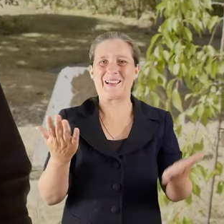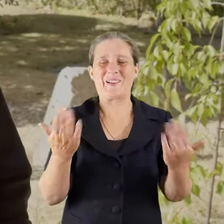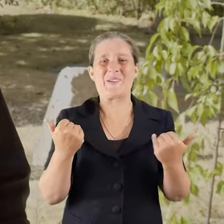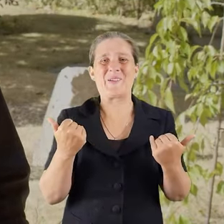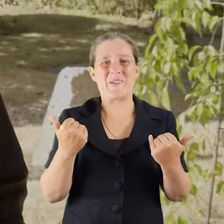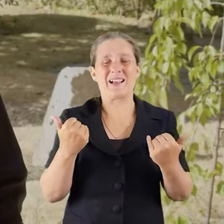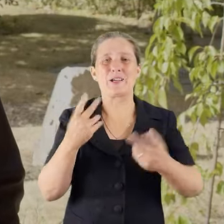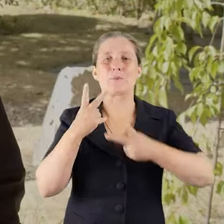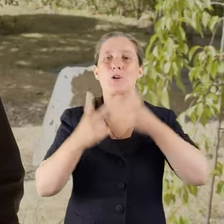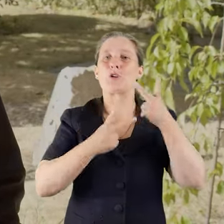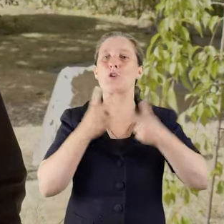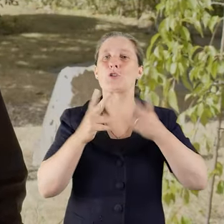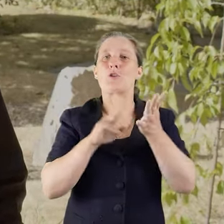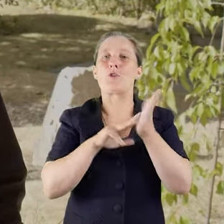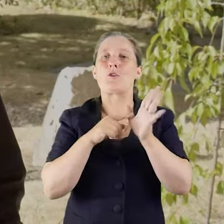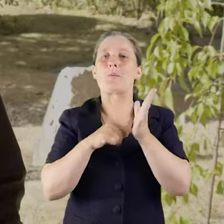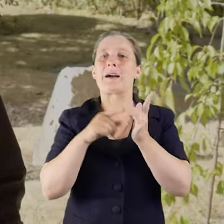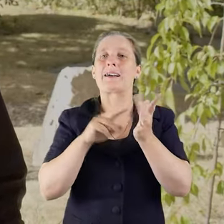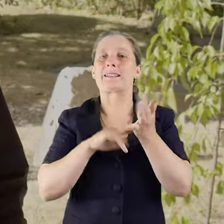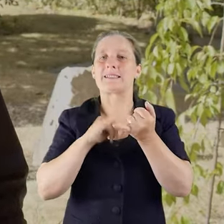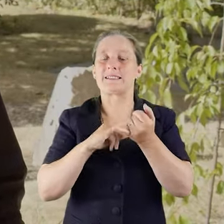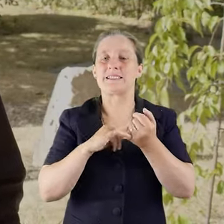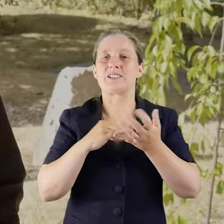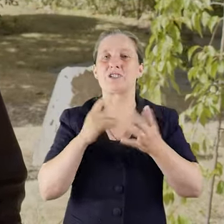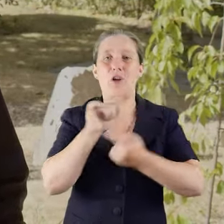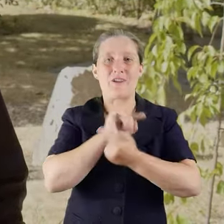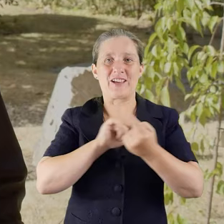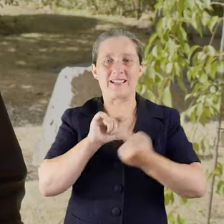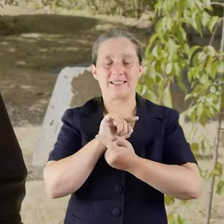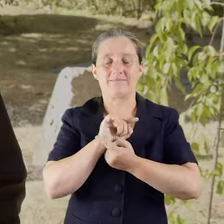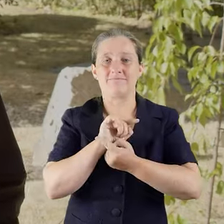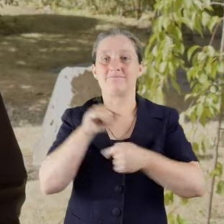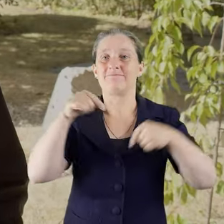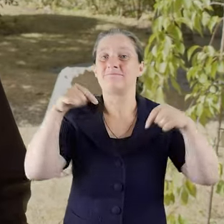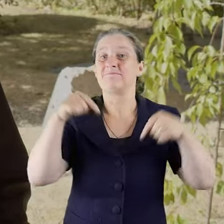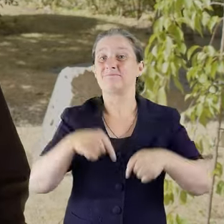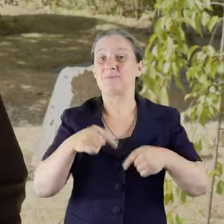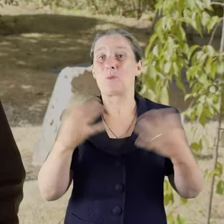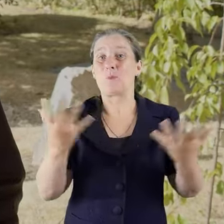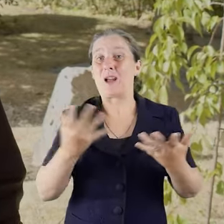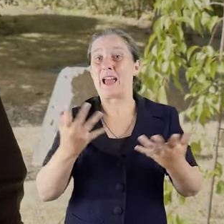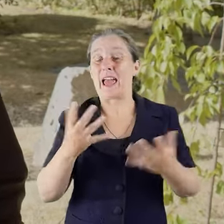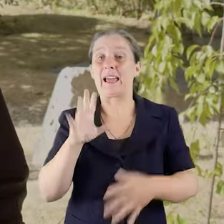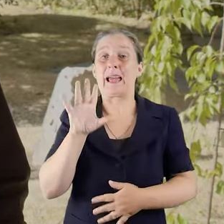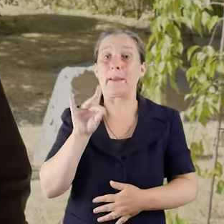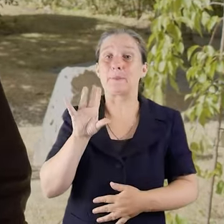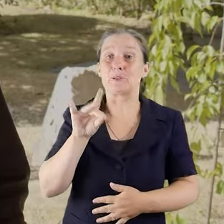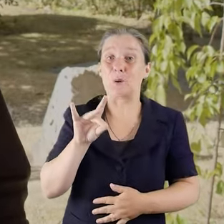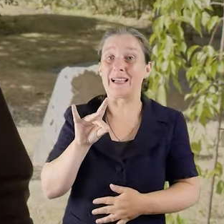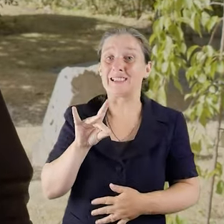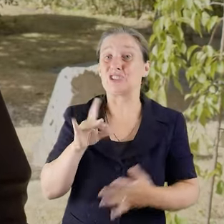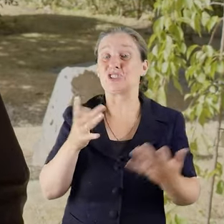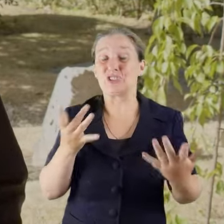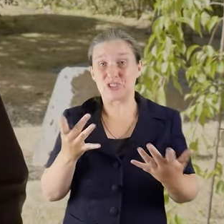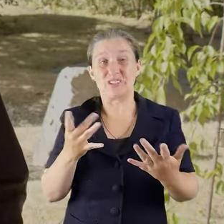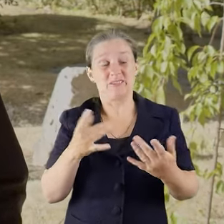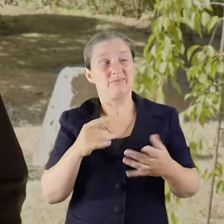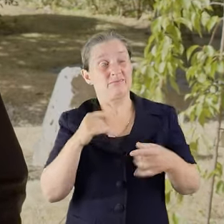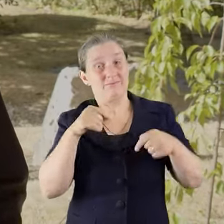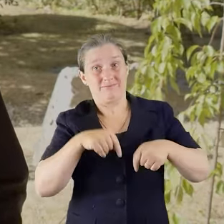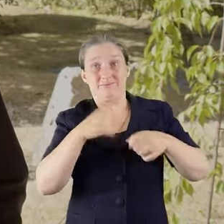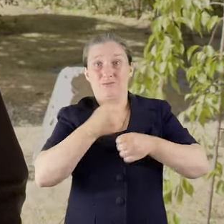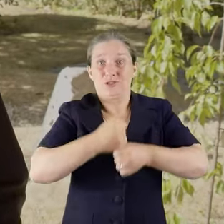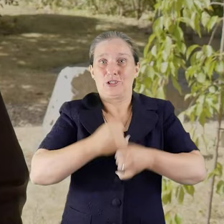Good morning and welcome to this service of Choral Matins from the Town and Civic Church of Ipswich, St Mary Le Tower. There has been a community